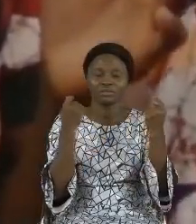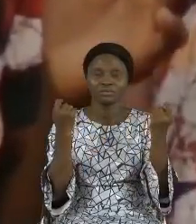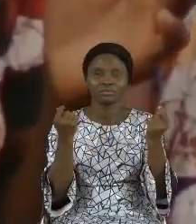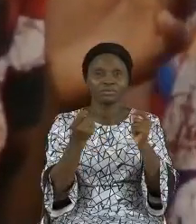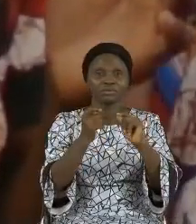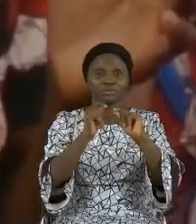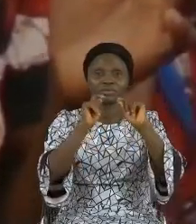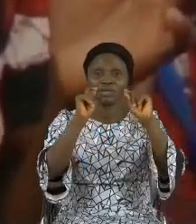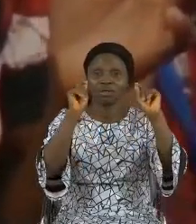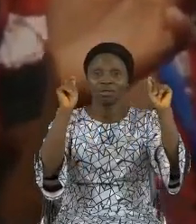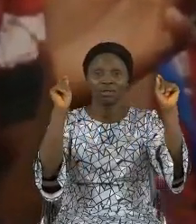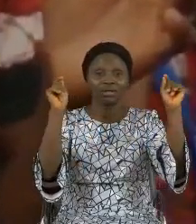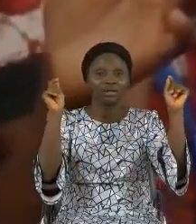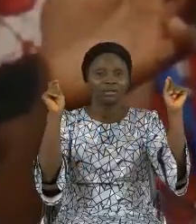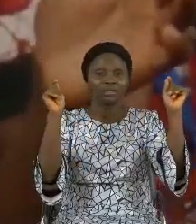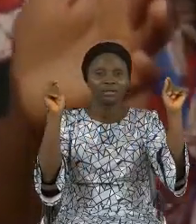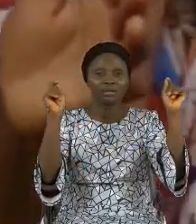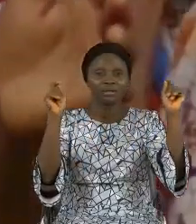Alleluia.